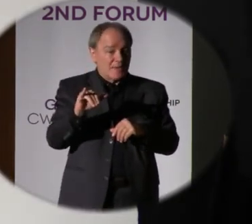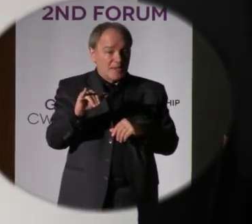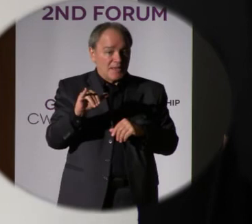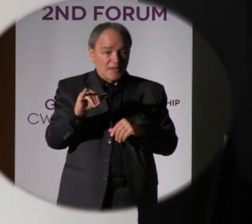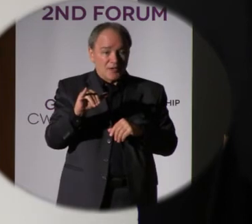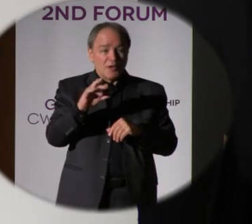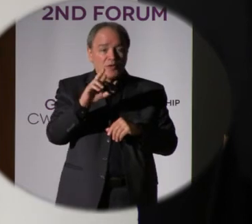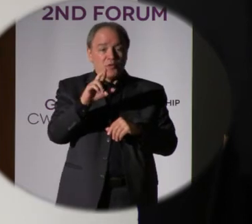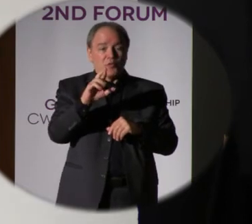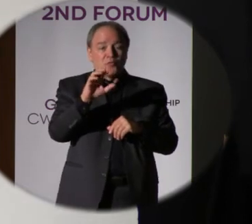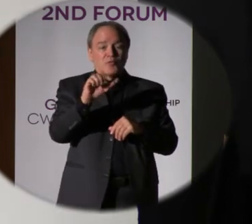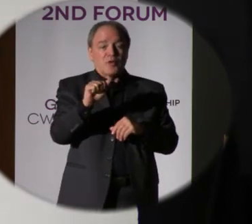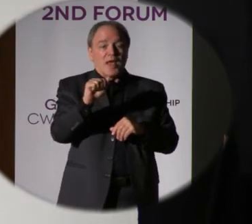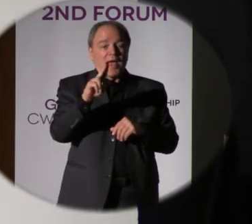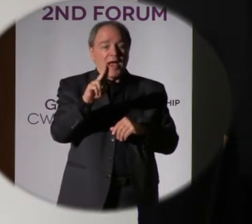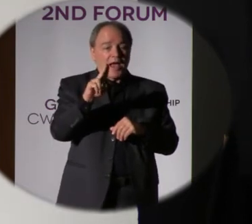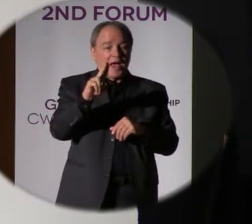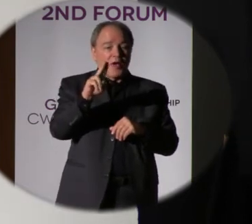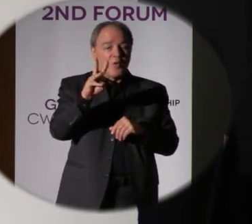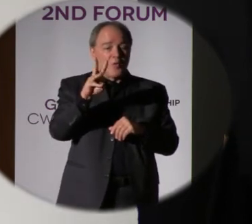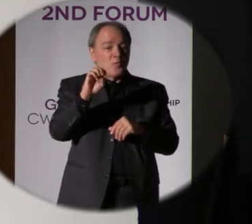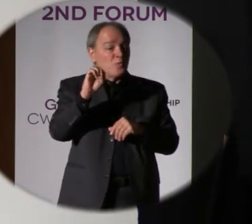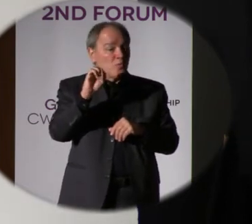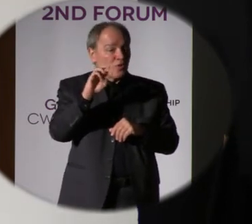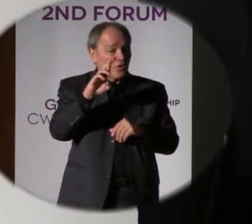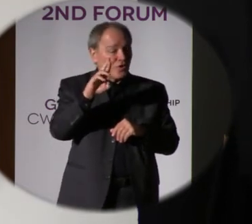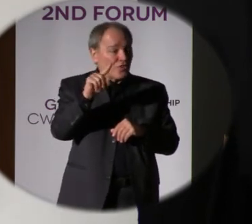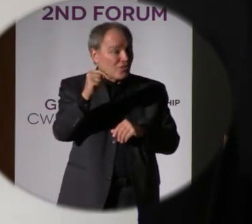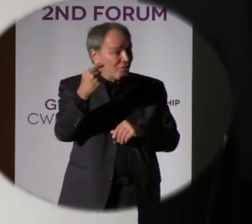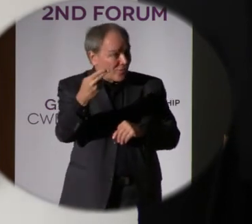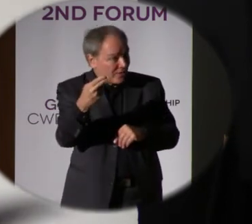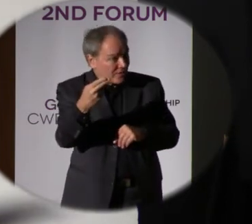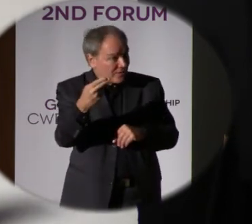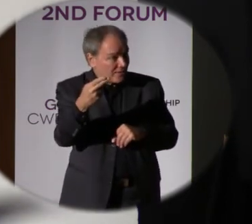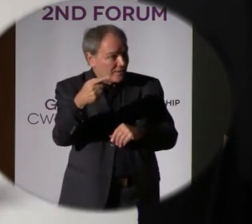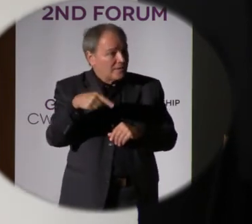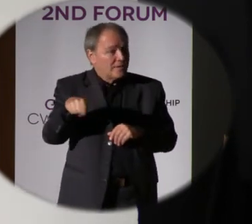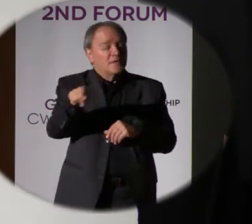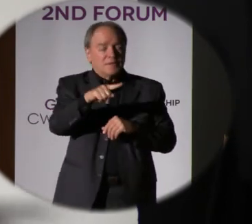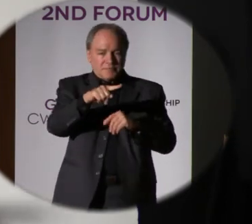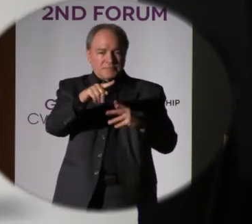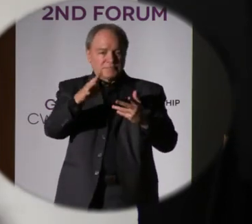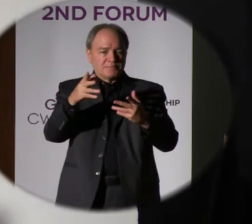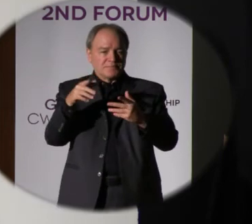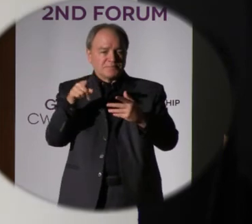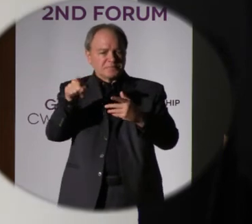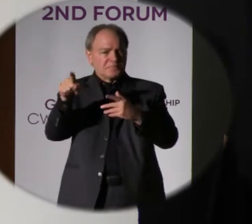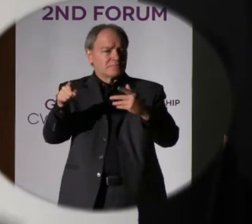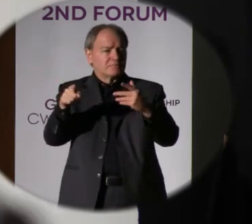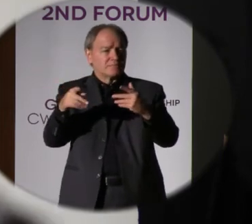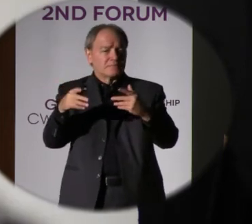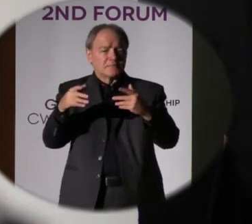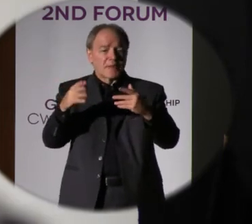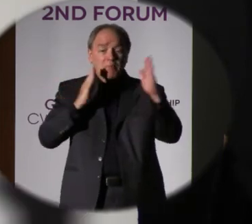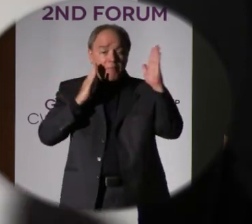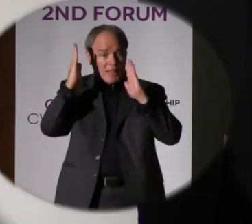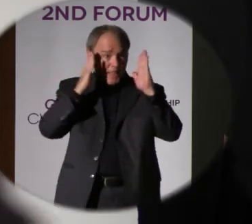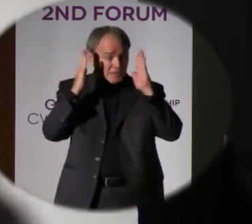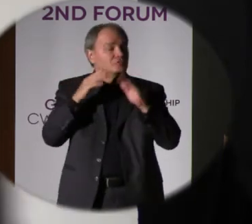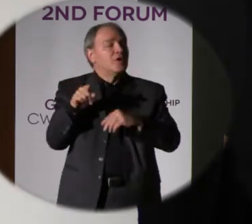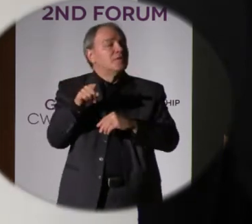who wants to say a few words about an additional task force that has been proposed. So